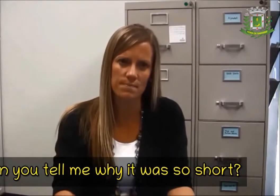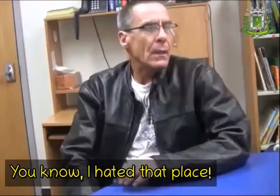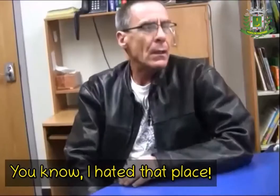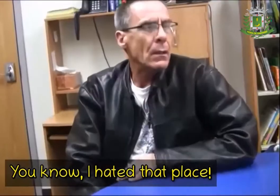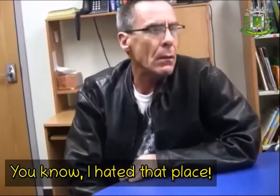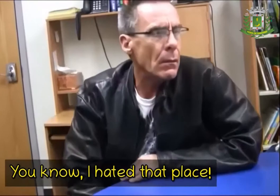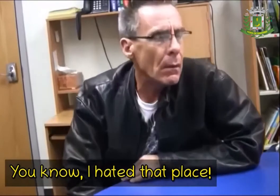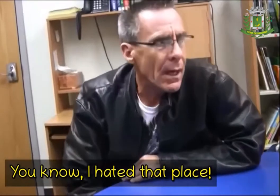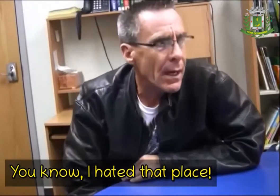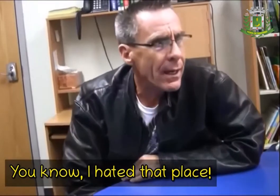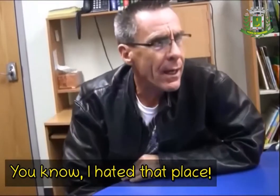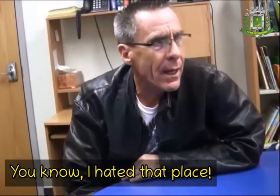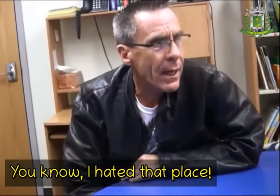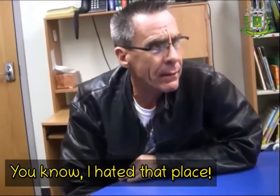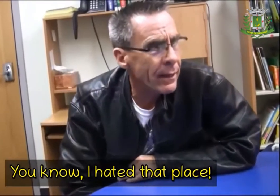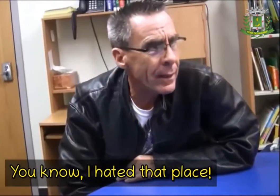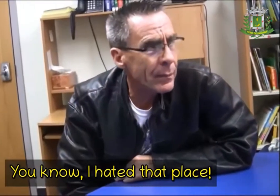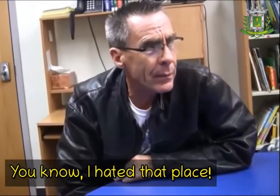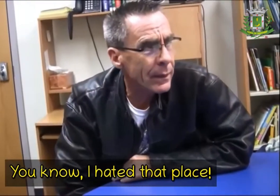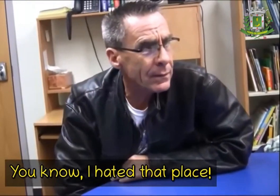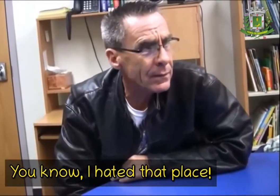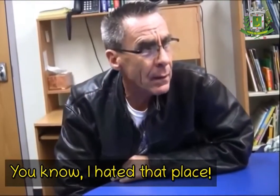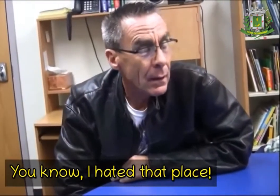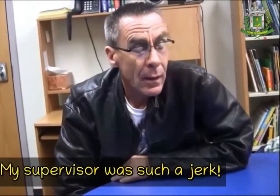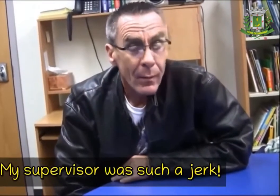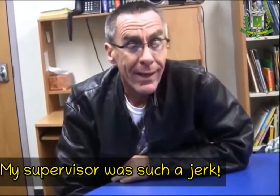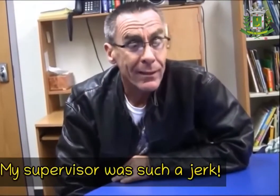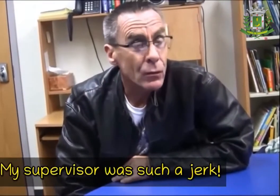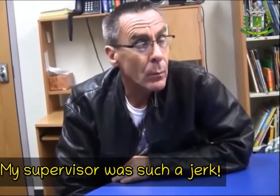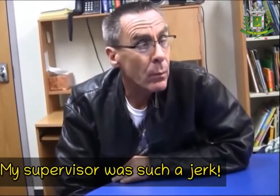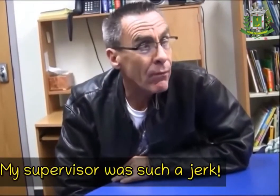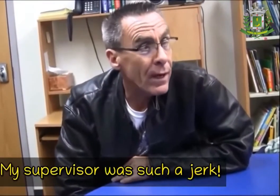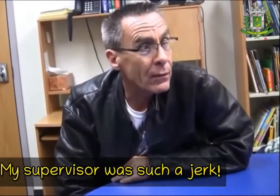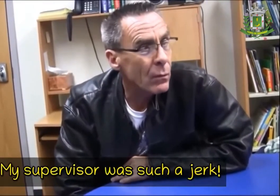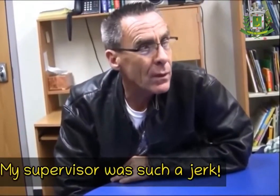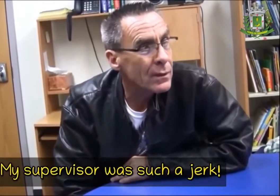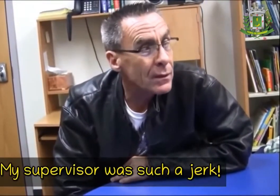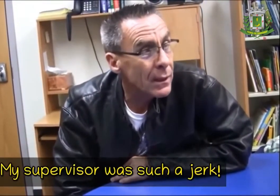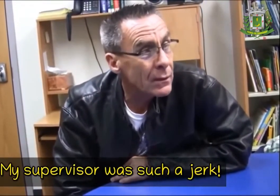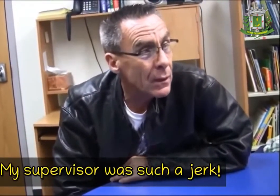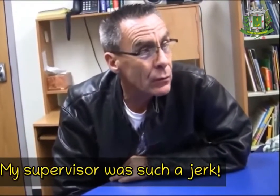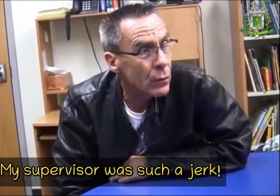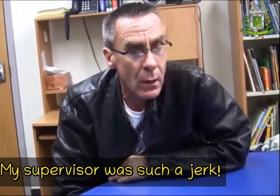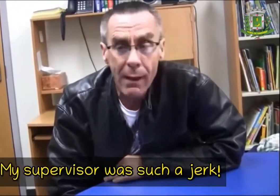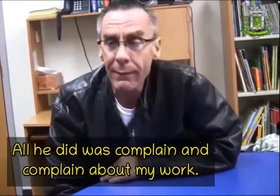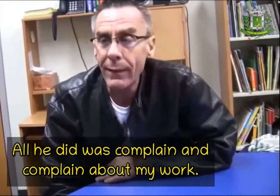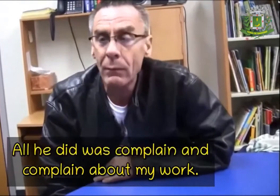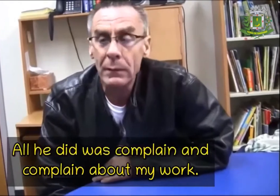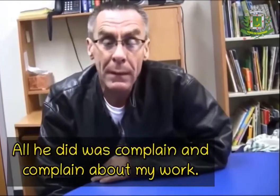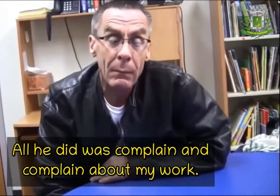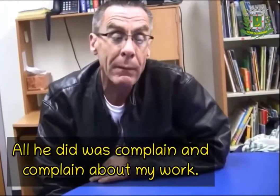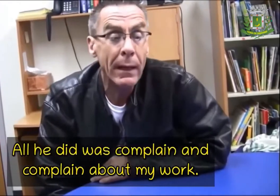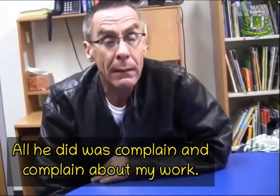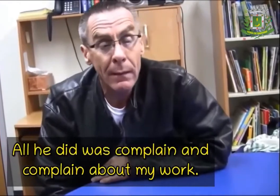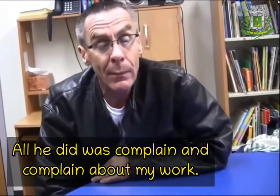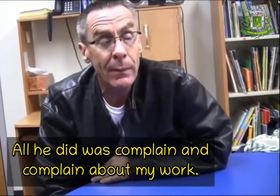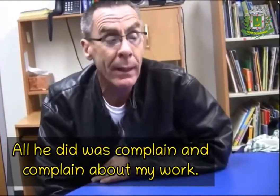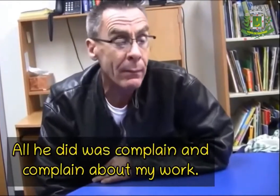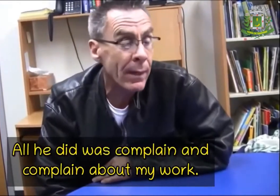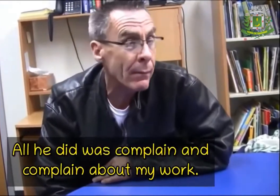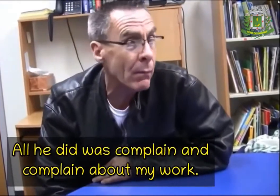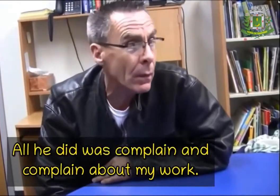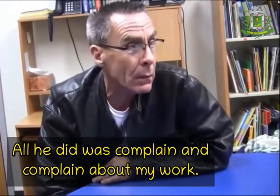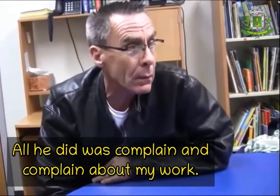short? You know, I hated that place. My supervisor was such a jerk. All he did was complain,